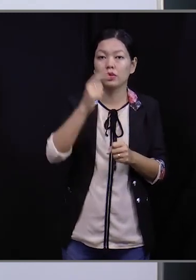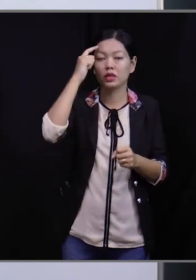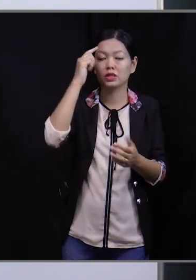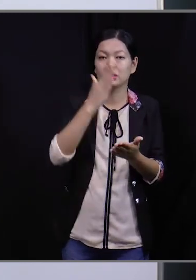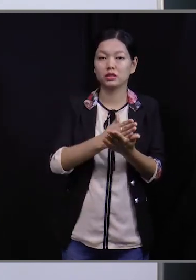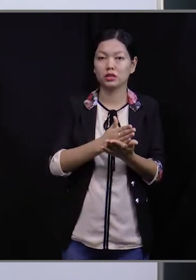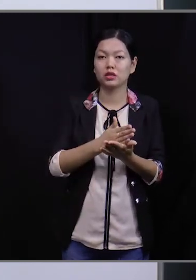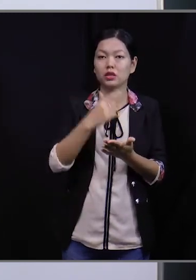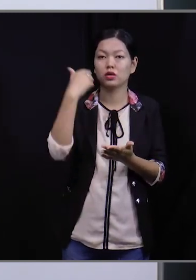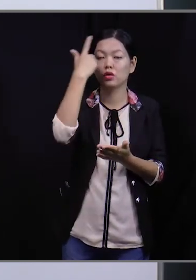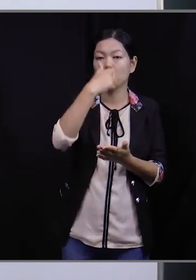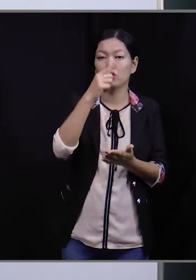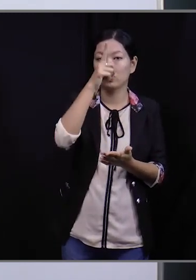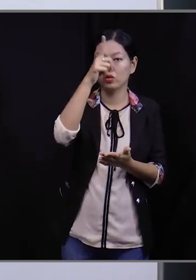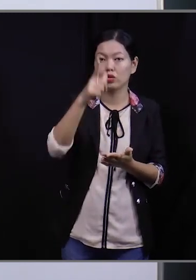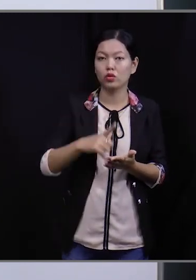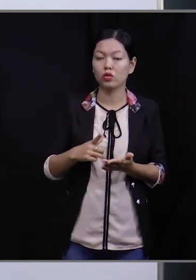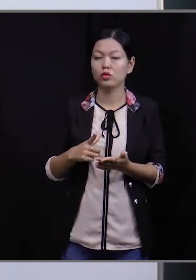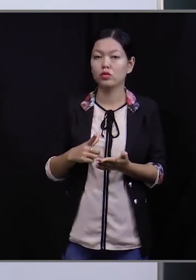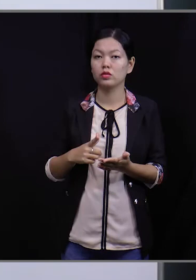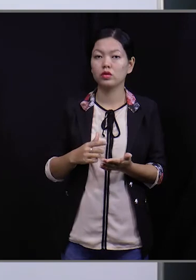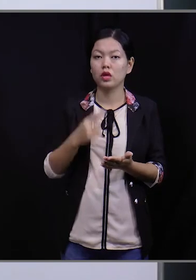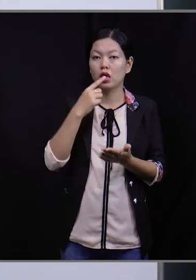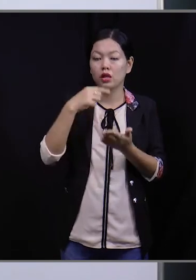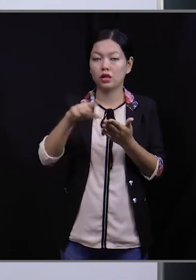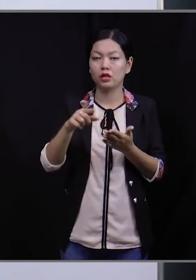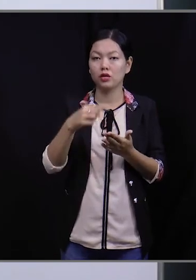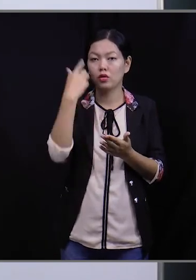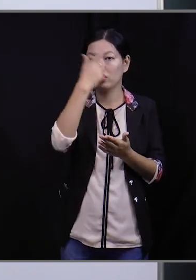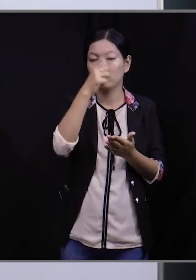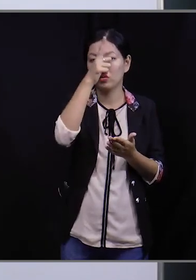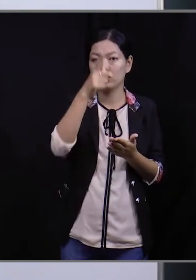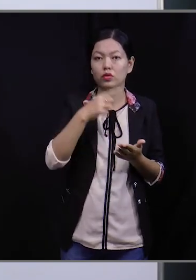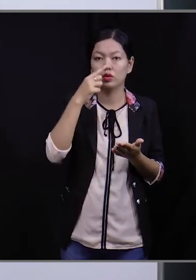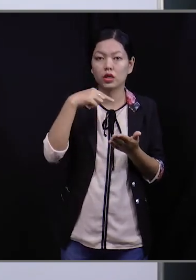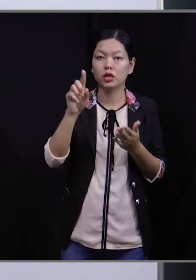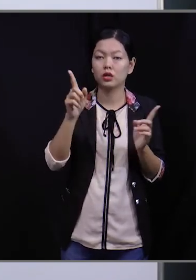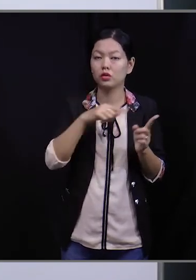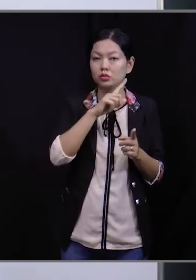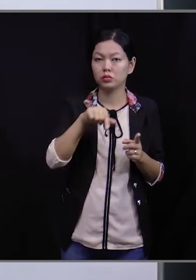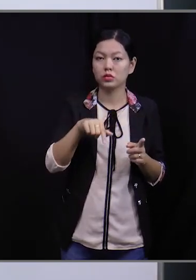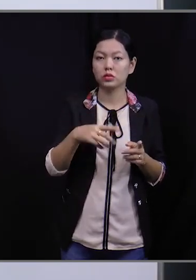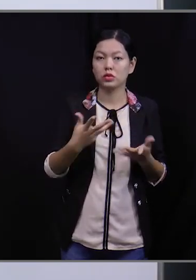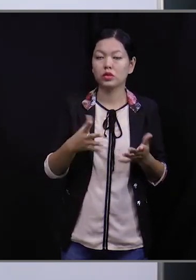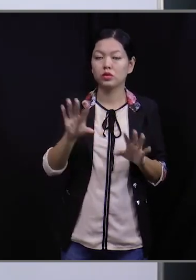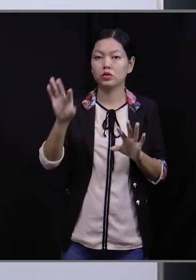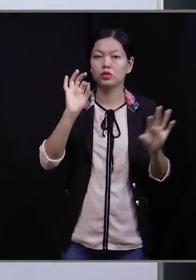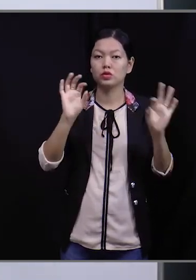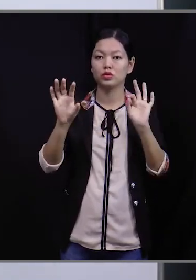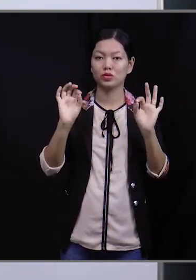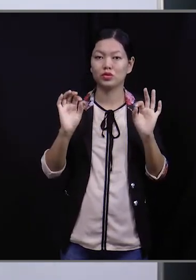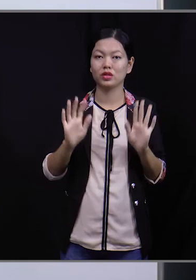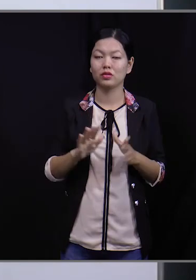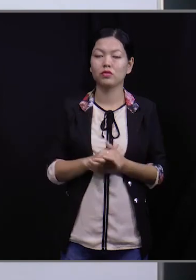business setups, there are many industries which are set up in the economy. So the government will decide